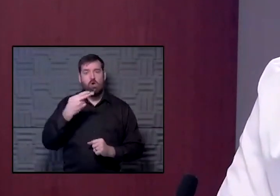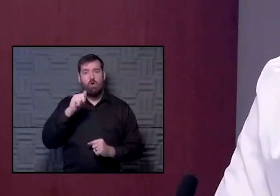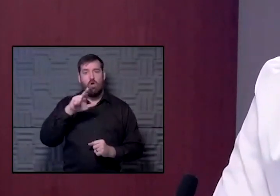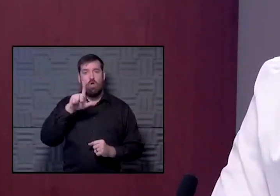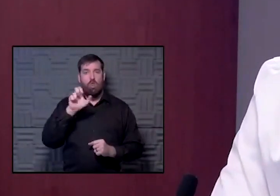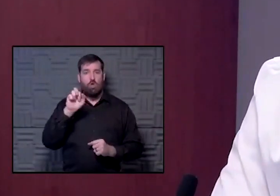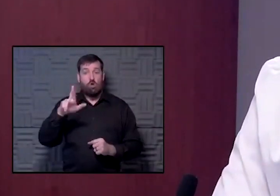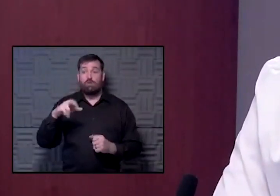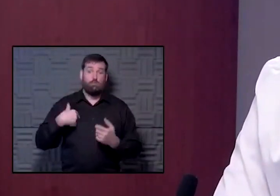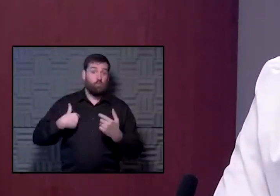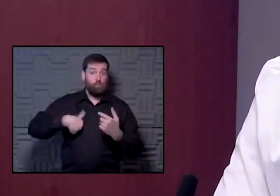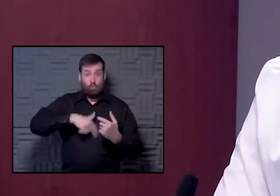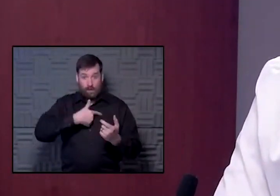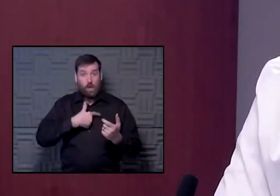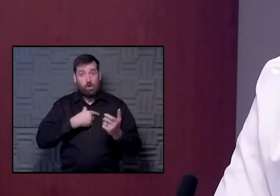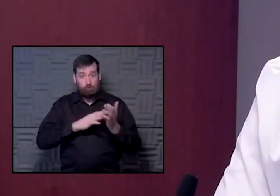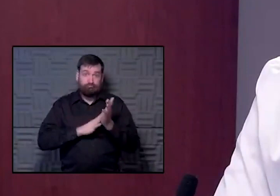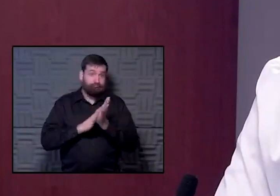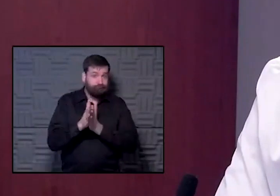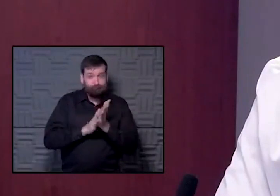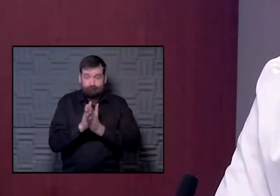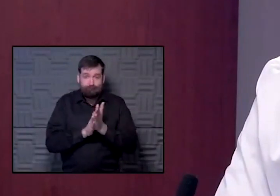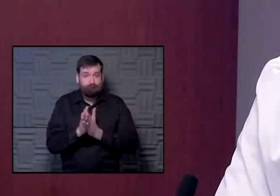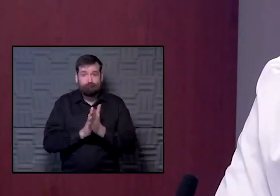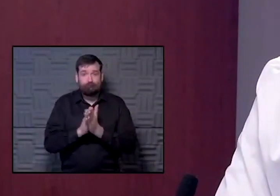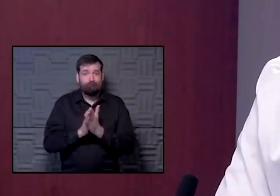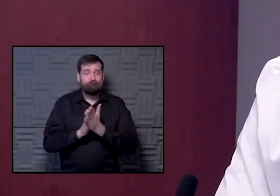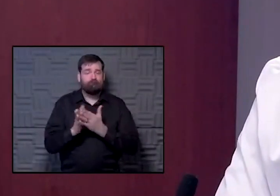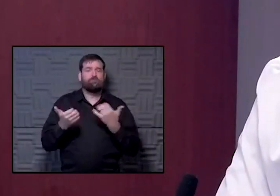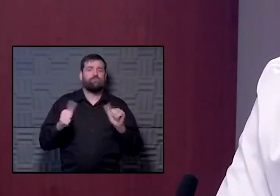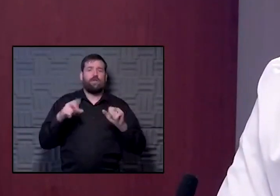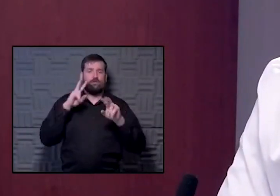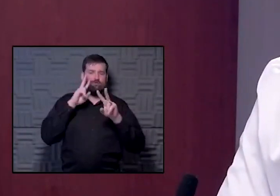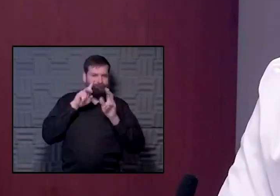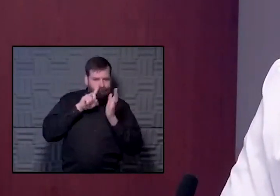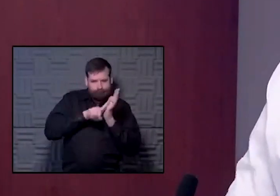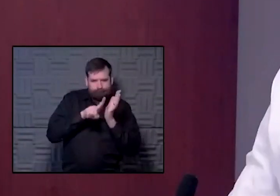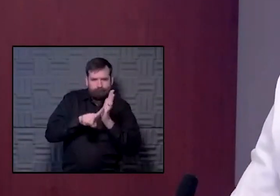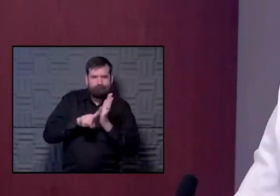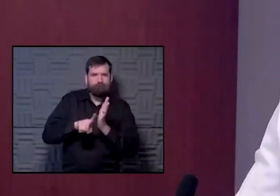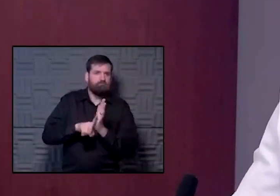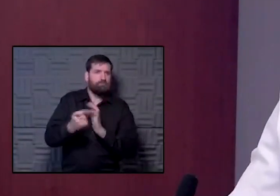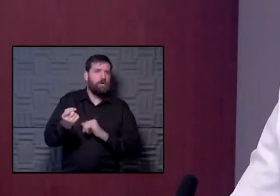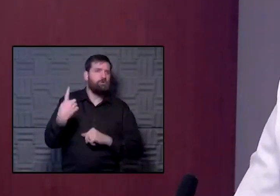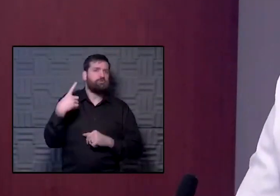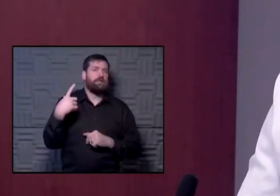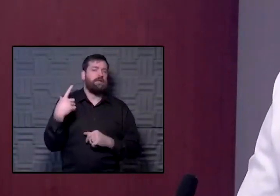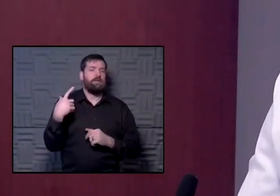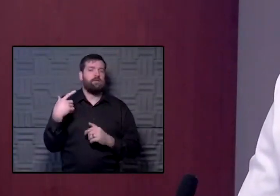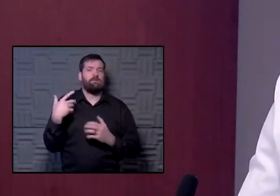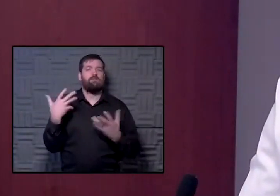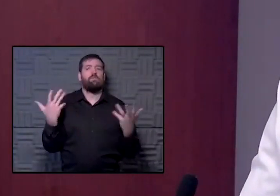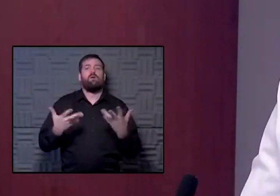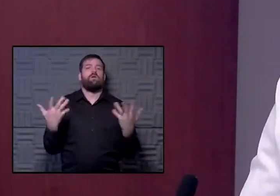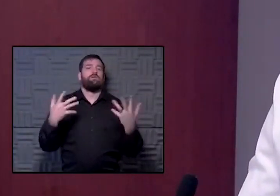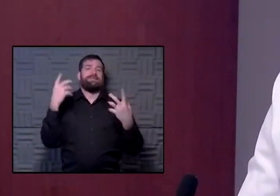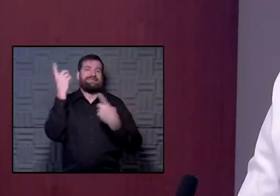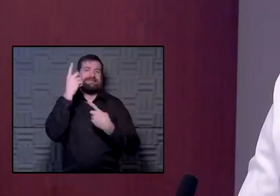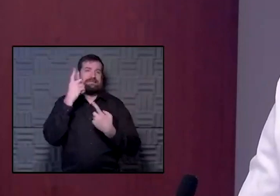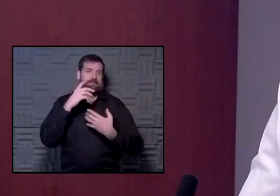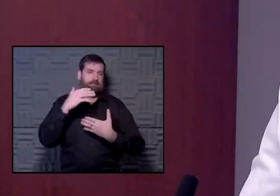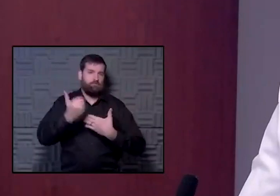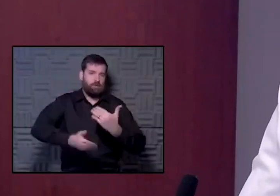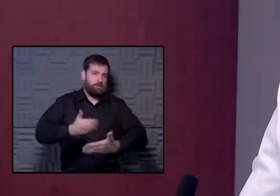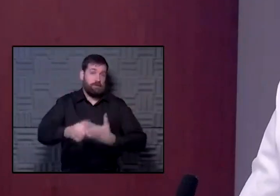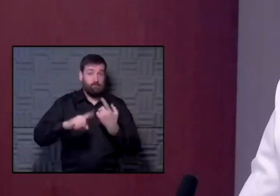getting geared up to try to understand what is the disease process once you